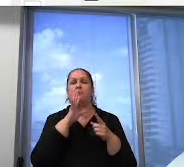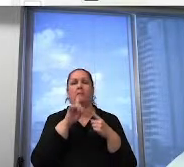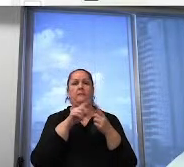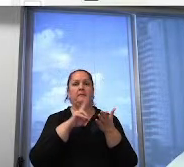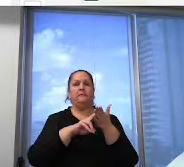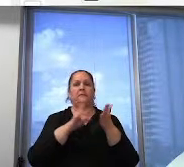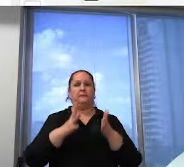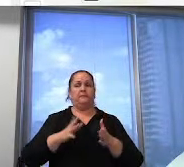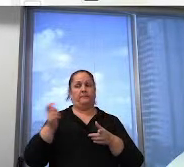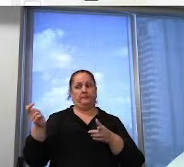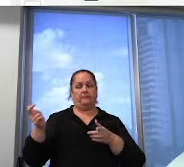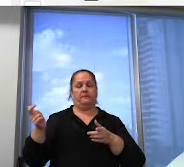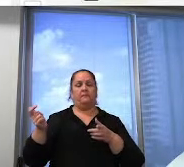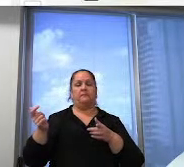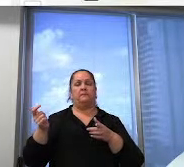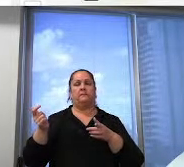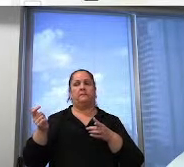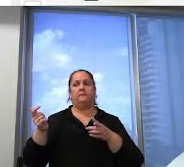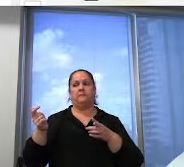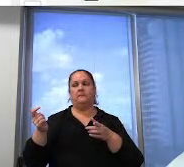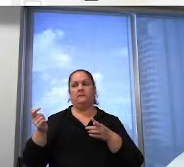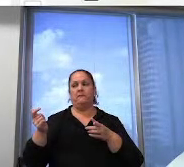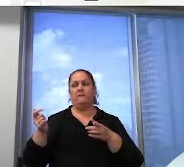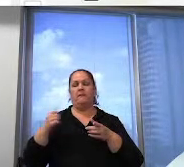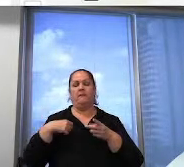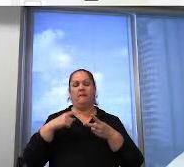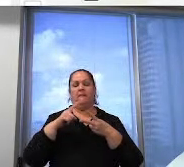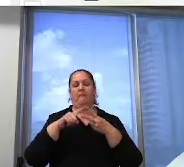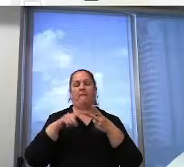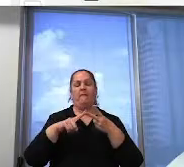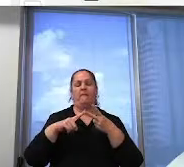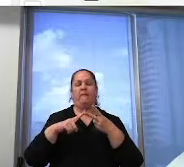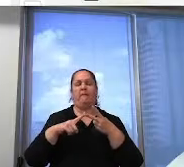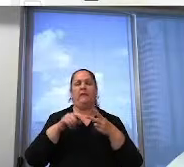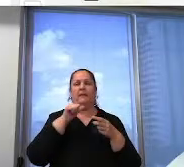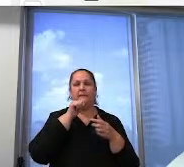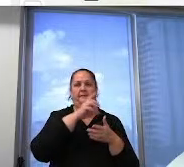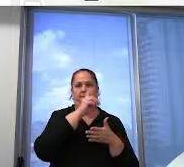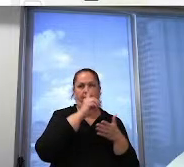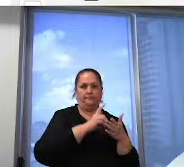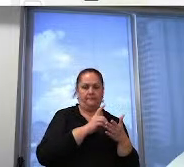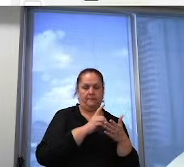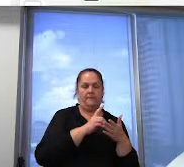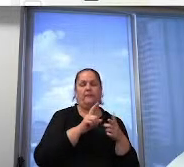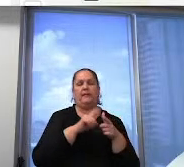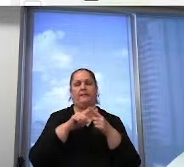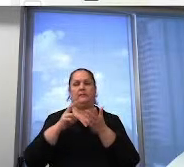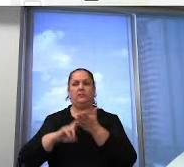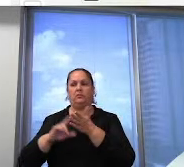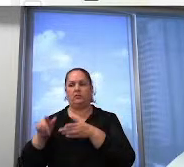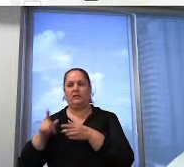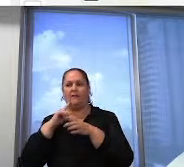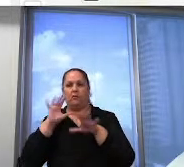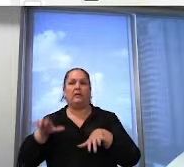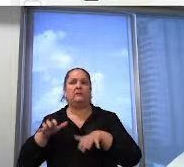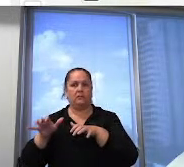When we talk about contractors, I'm going to speak in two terms. First is the design firm, and then the contractor for